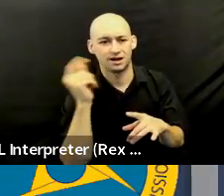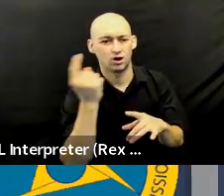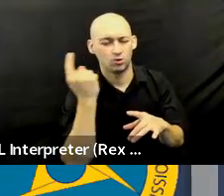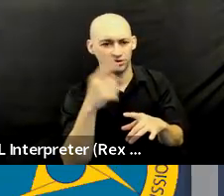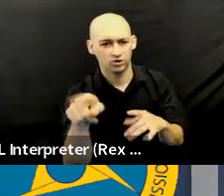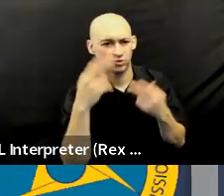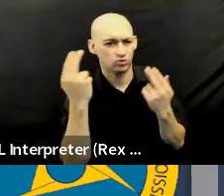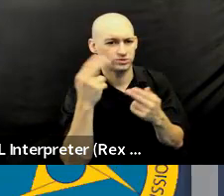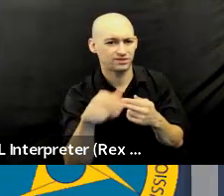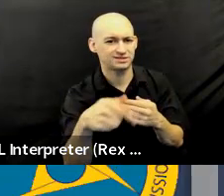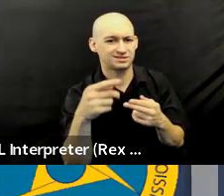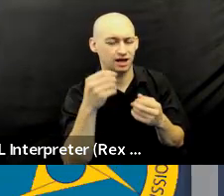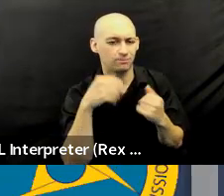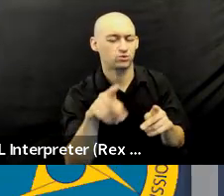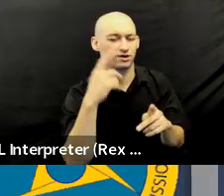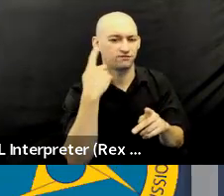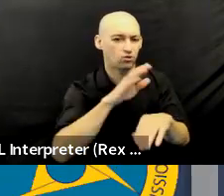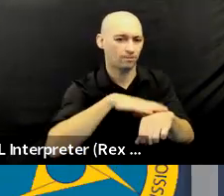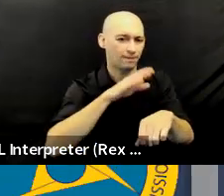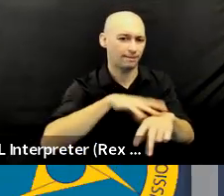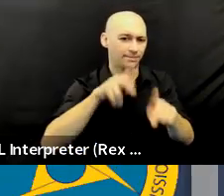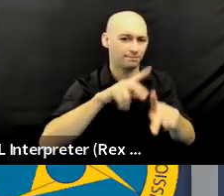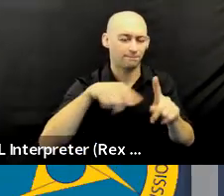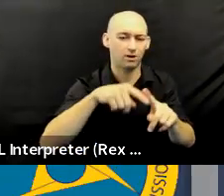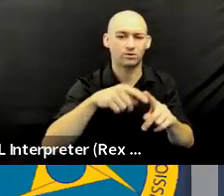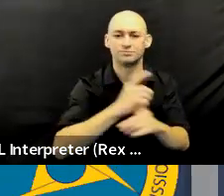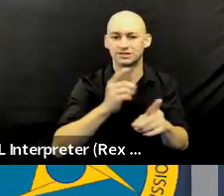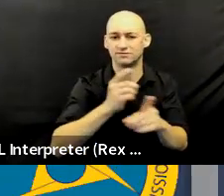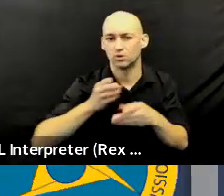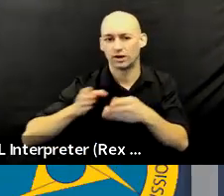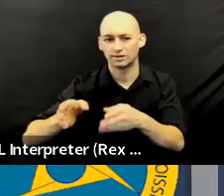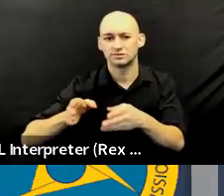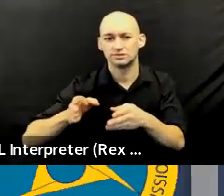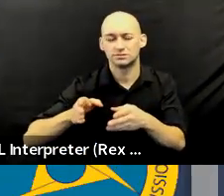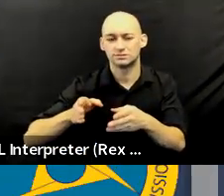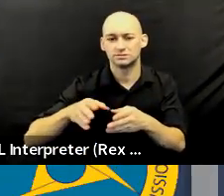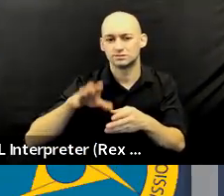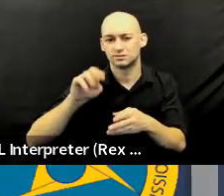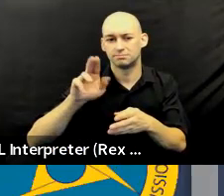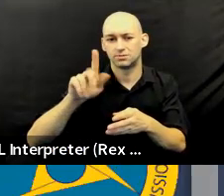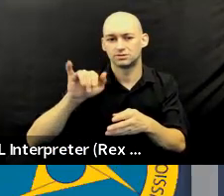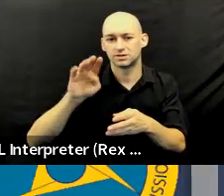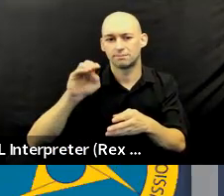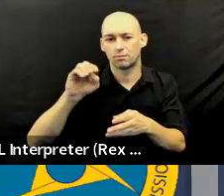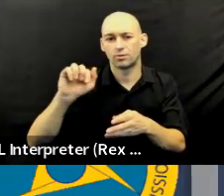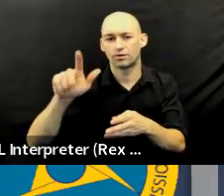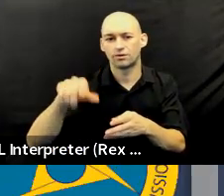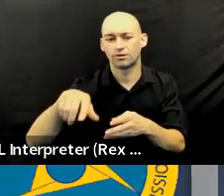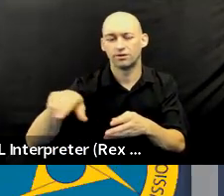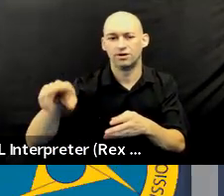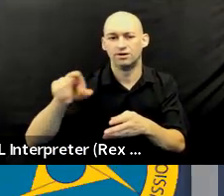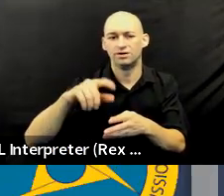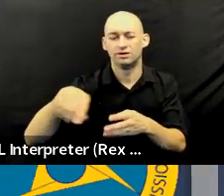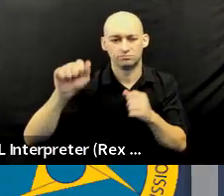as an opportunity to remind people about the multimodal options that could be used and